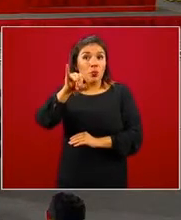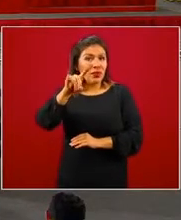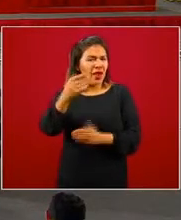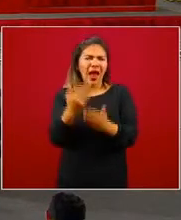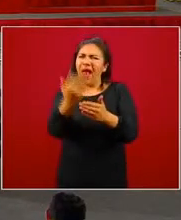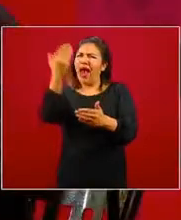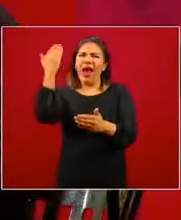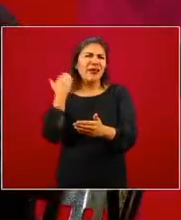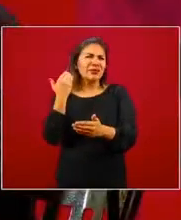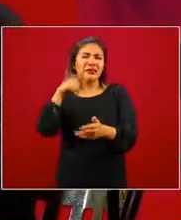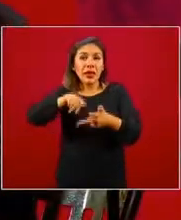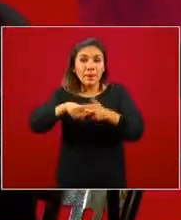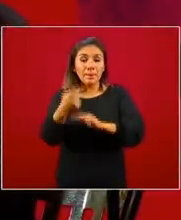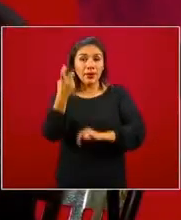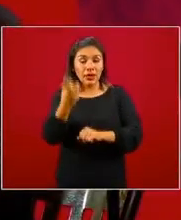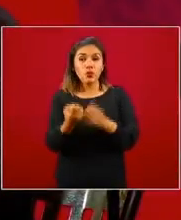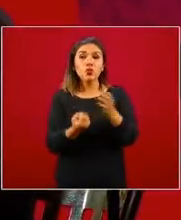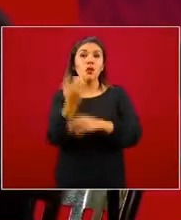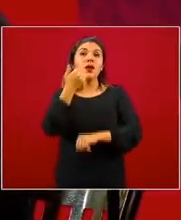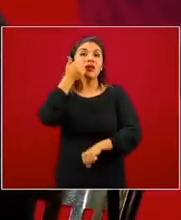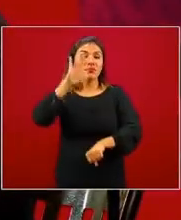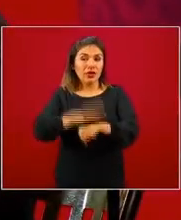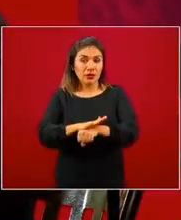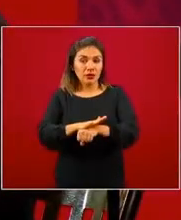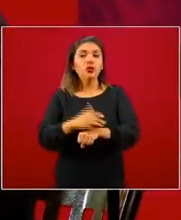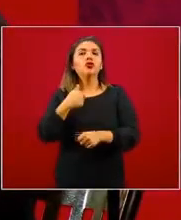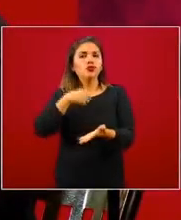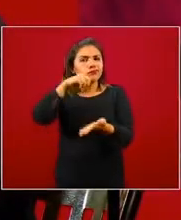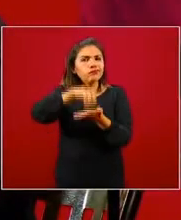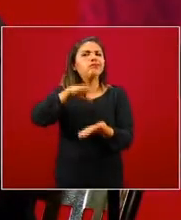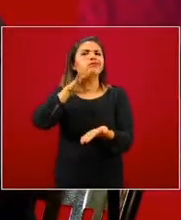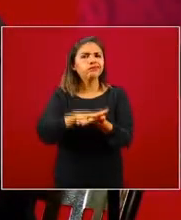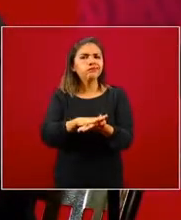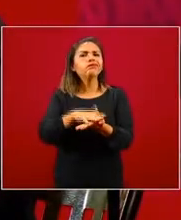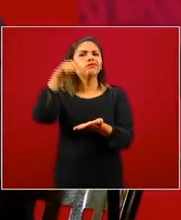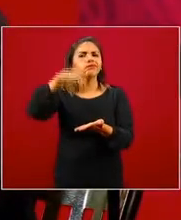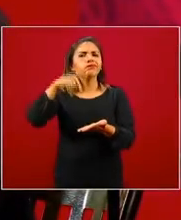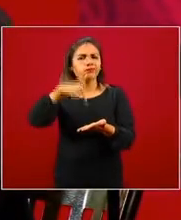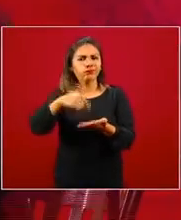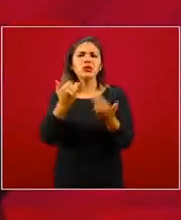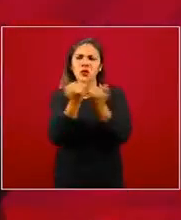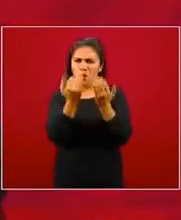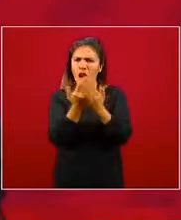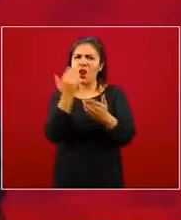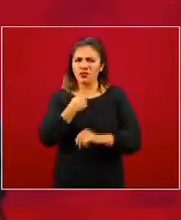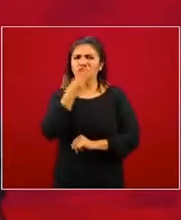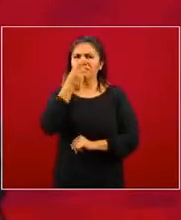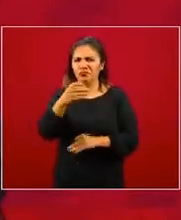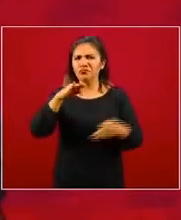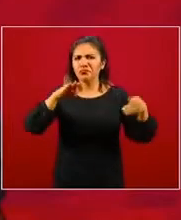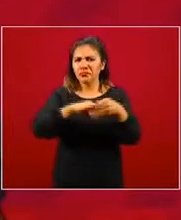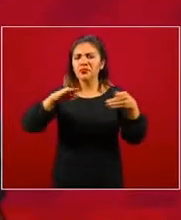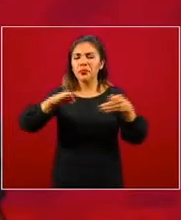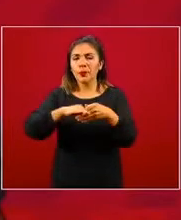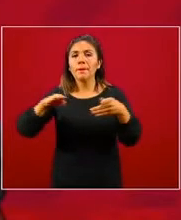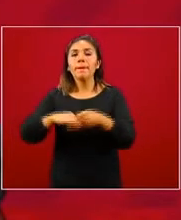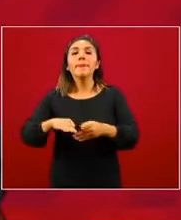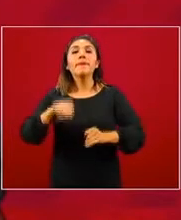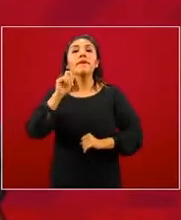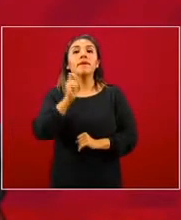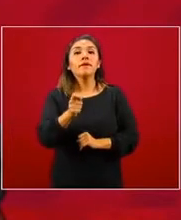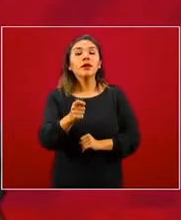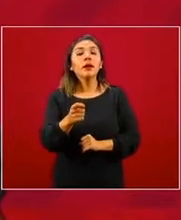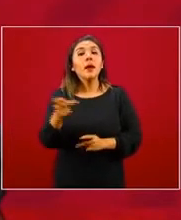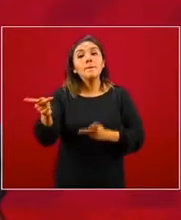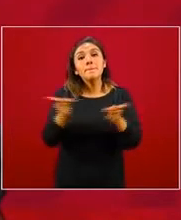Something that started much before COVID, when we started our administration, this current administration, And I think